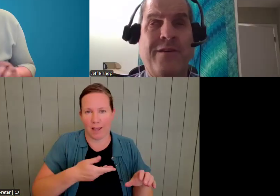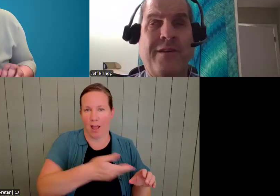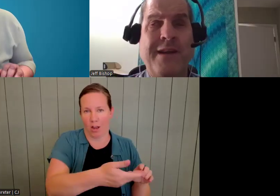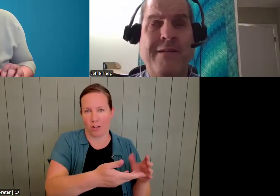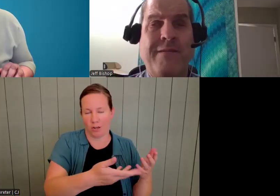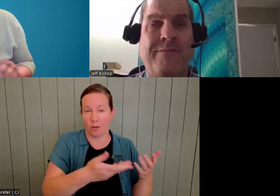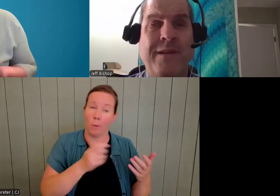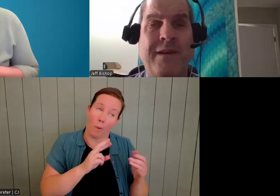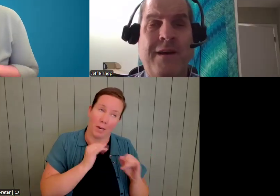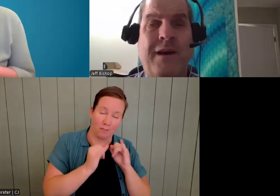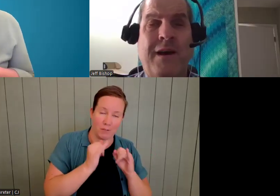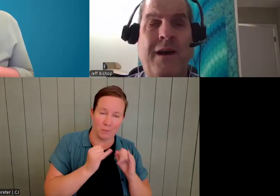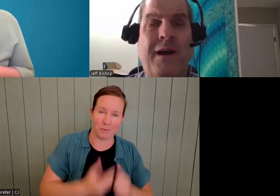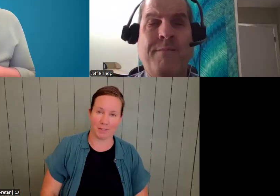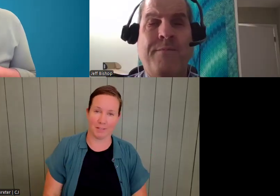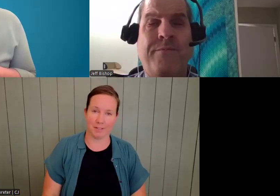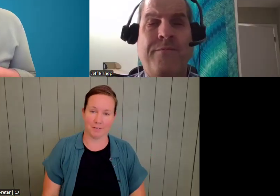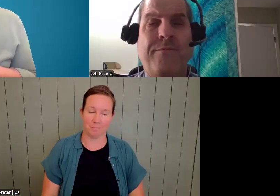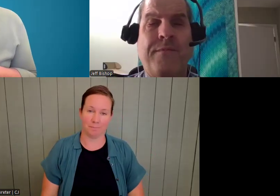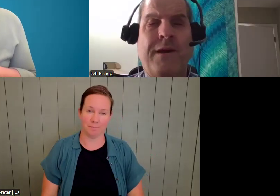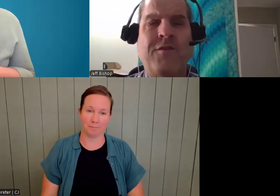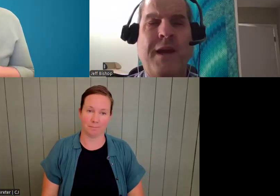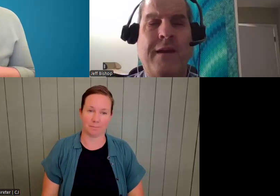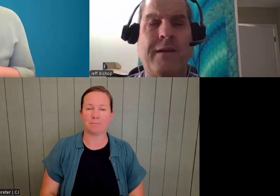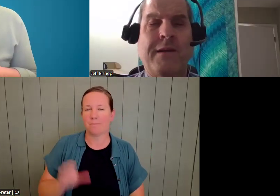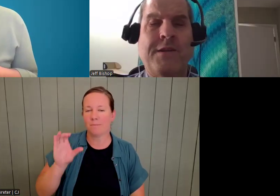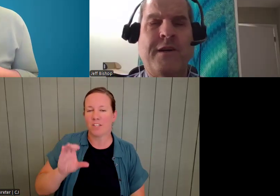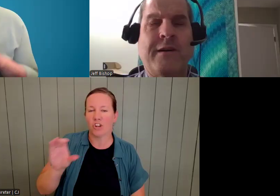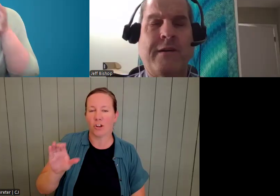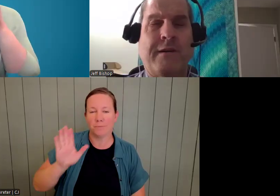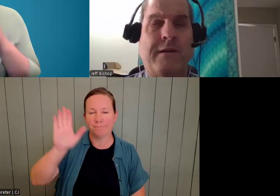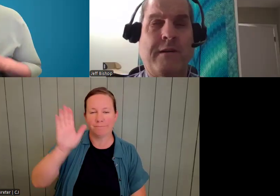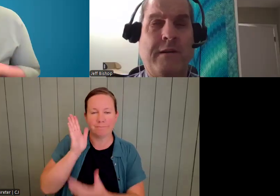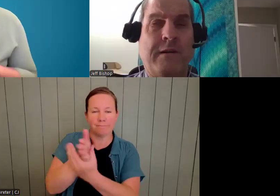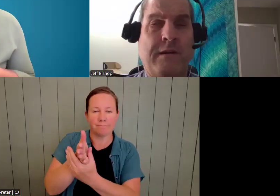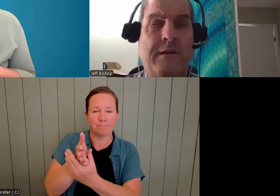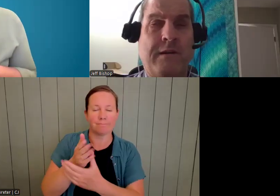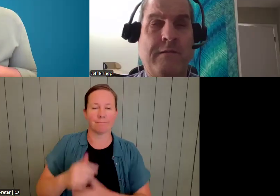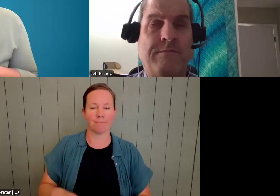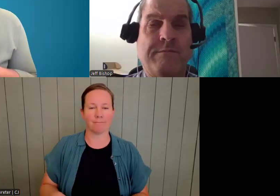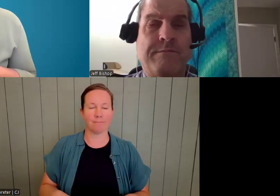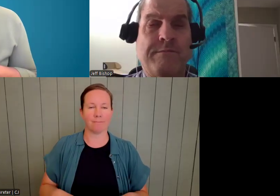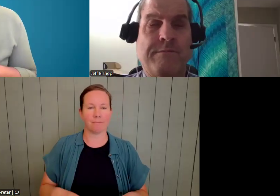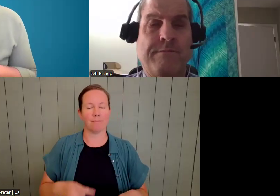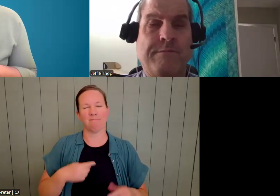interview. Okay. Right. Can I just Okay. say, Sure. yeah, I just want to say here, I mean,